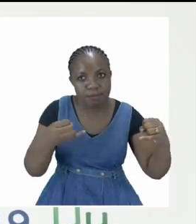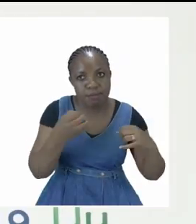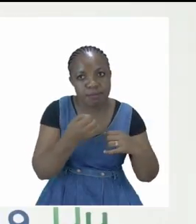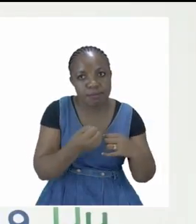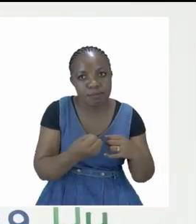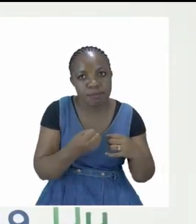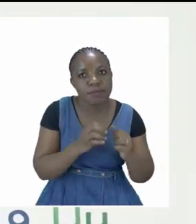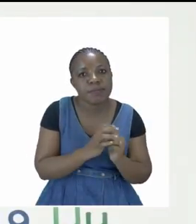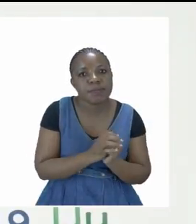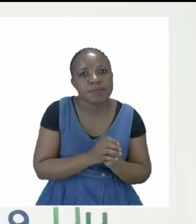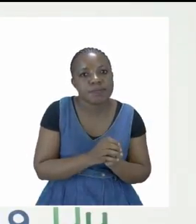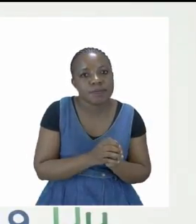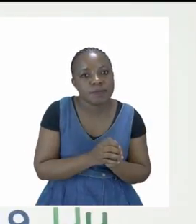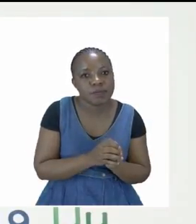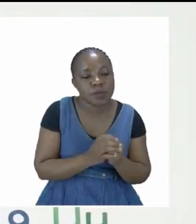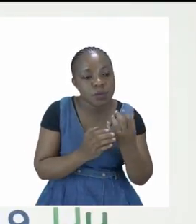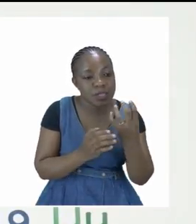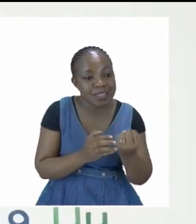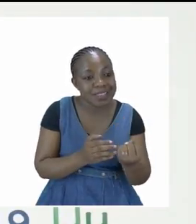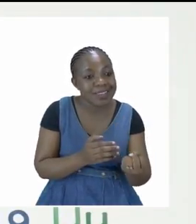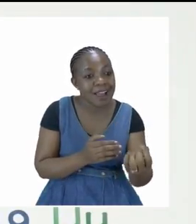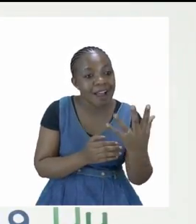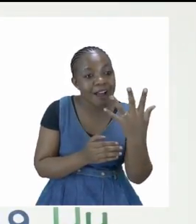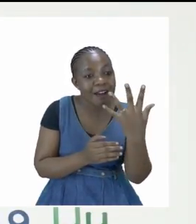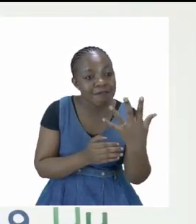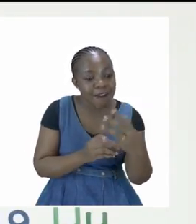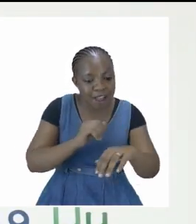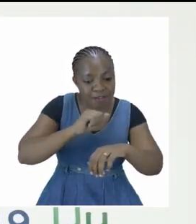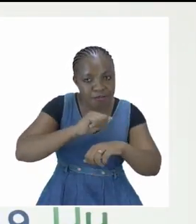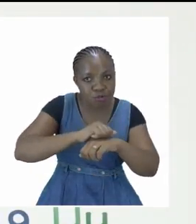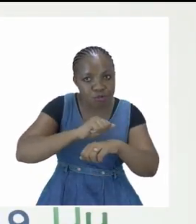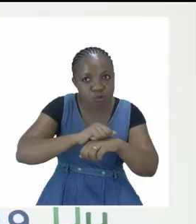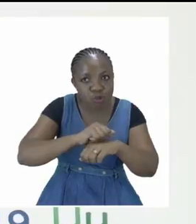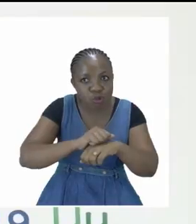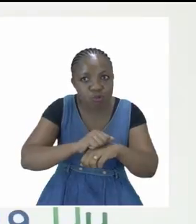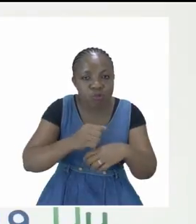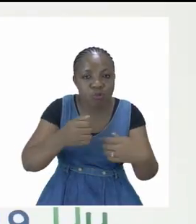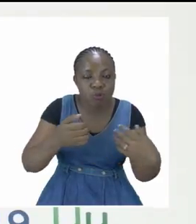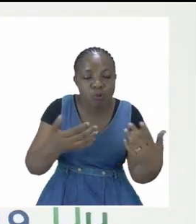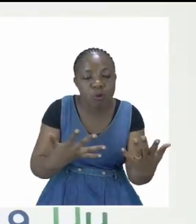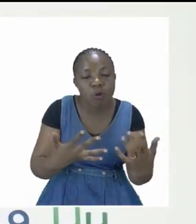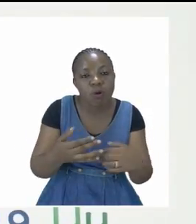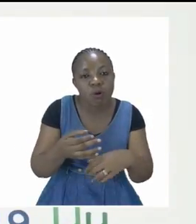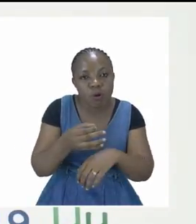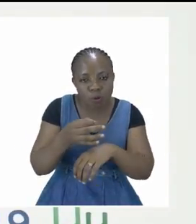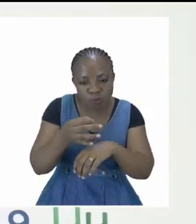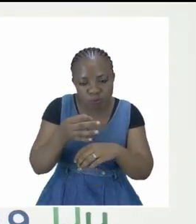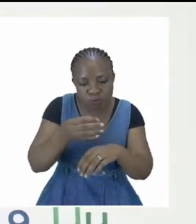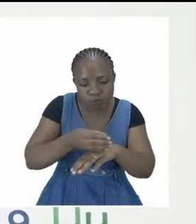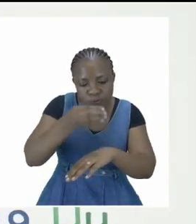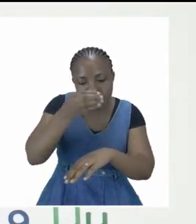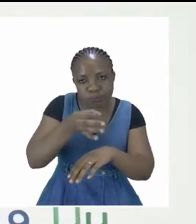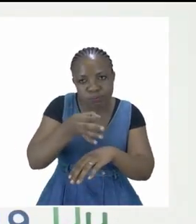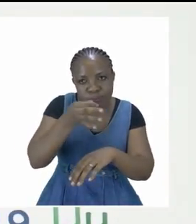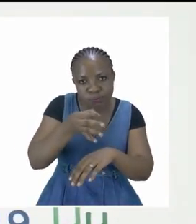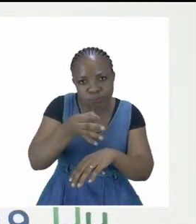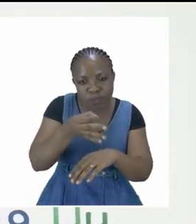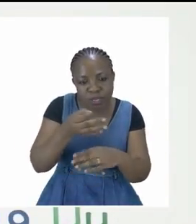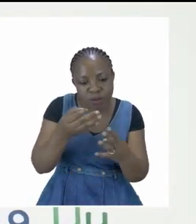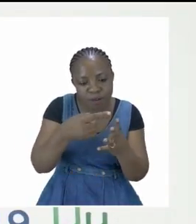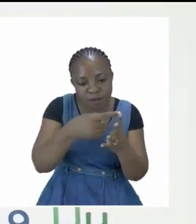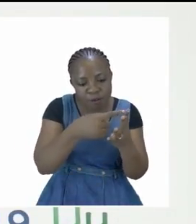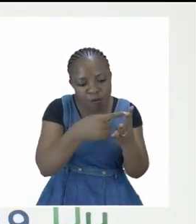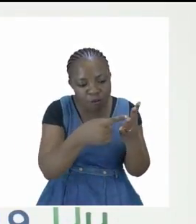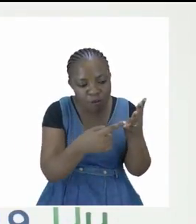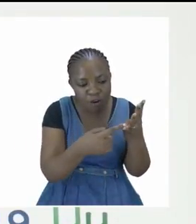will need 5. So I am going to take 4 red ones